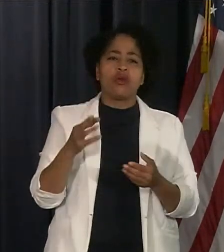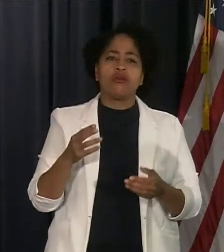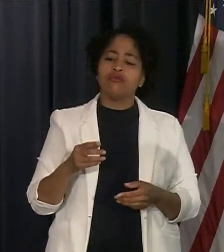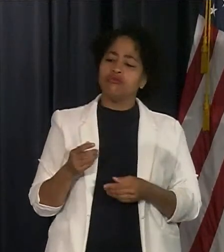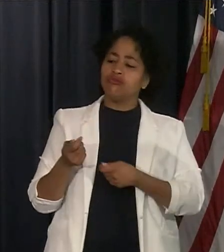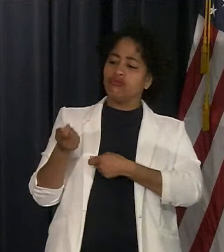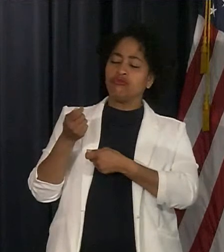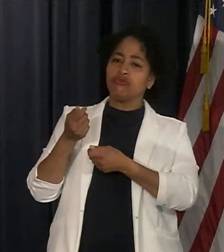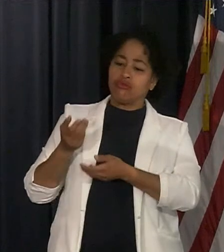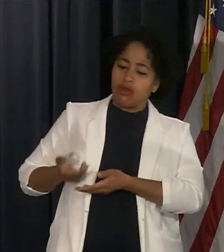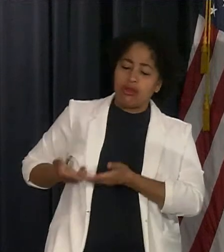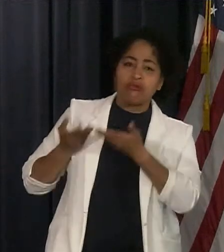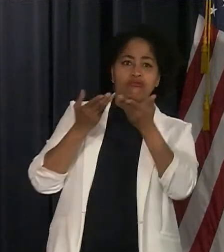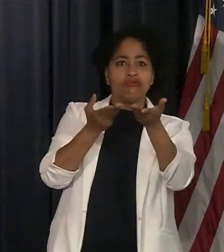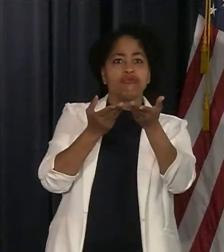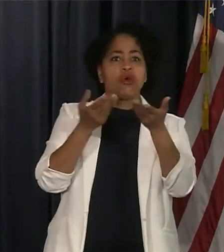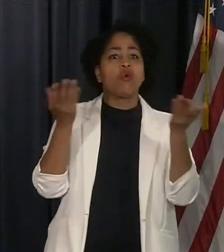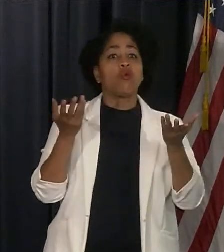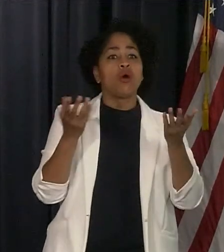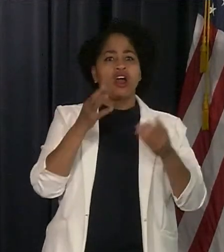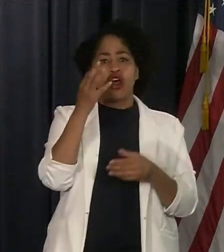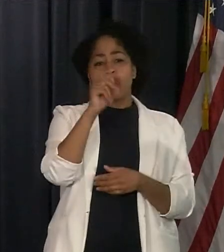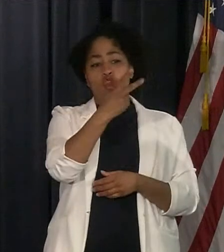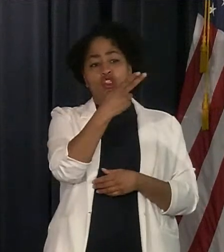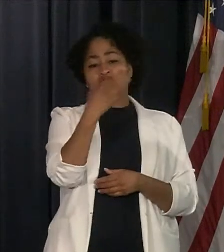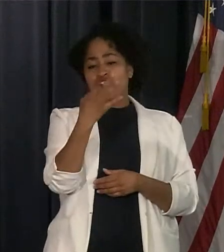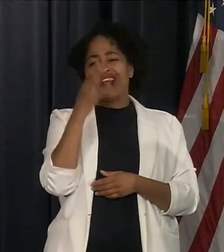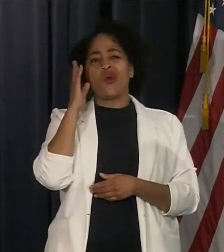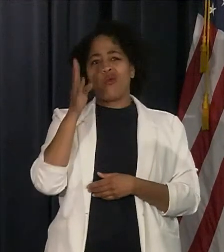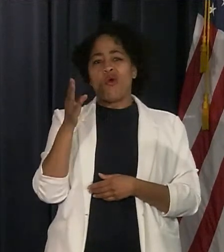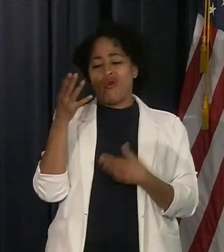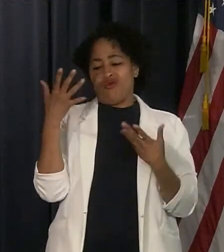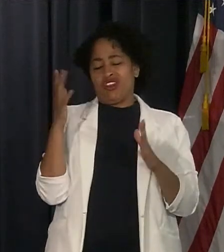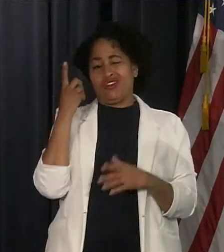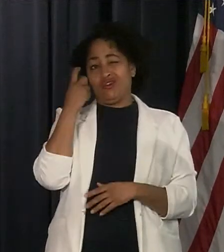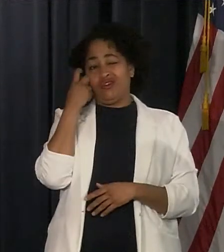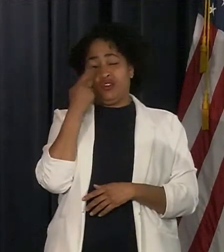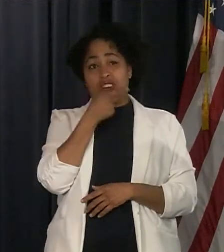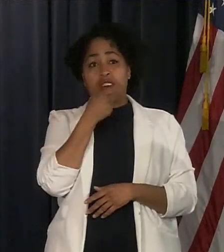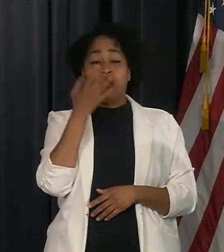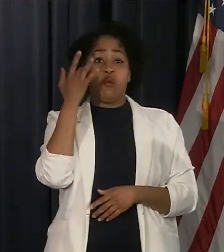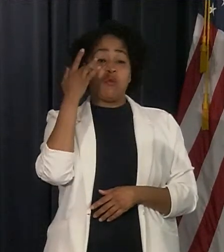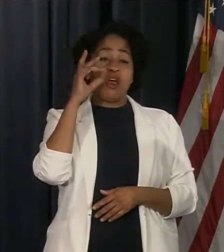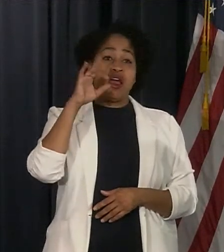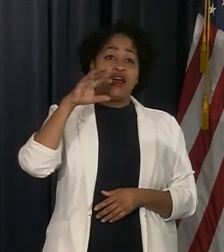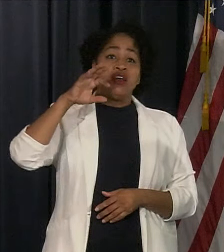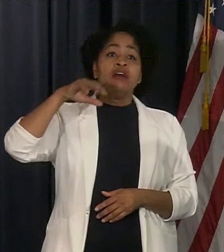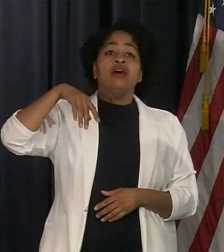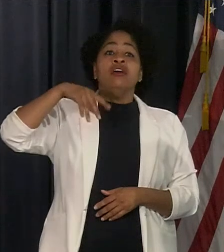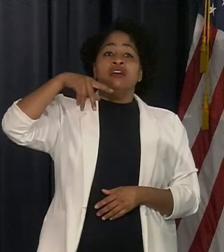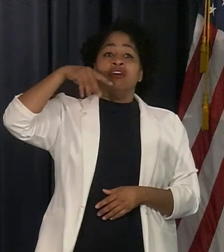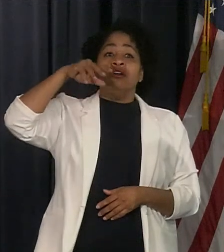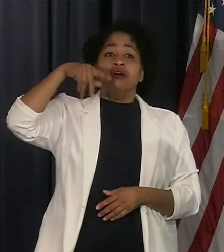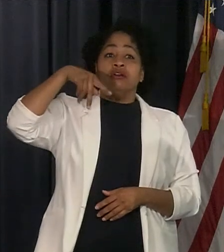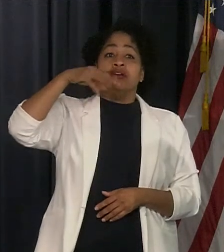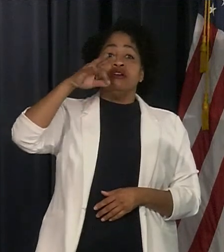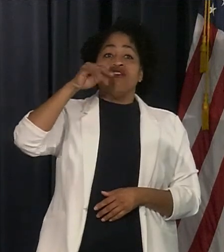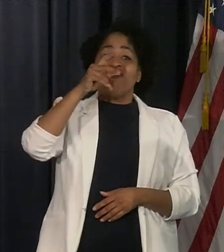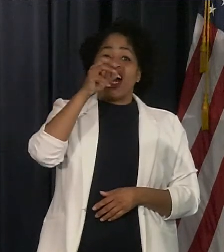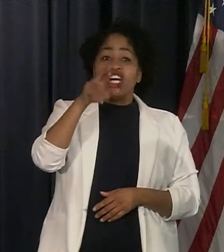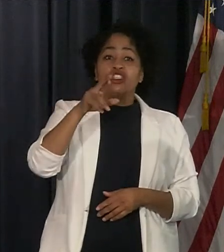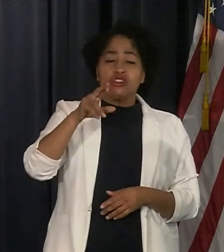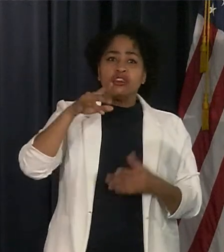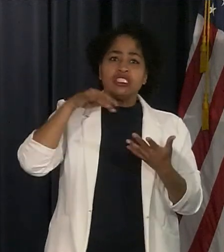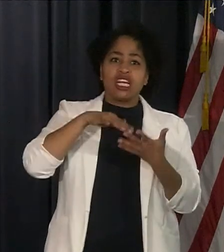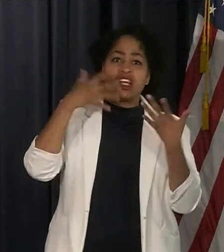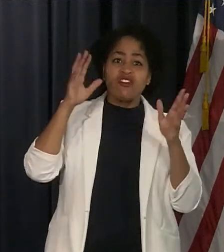recommendations, and this is what they did in Thursday and Friday. And here's why. Pfizer did a study that showed that while they start